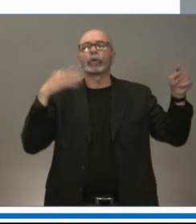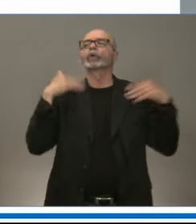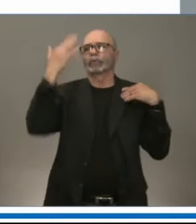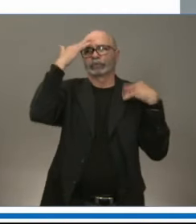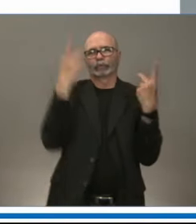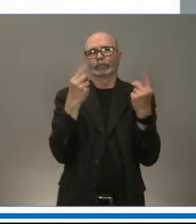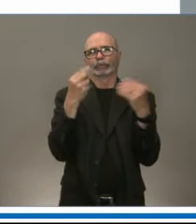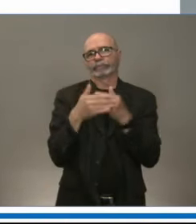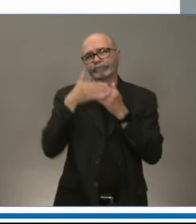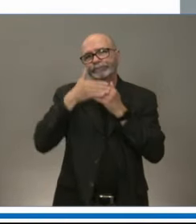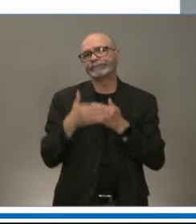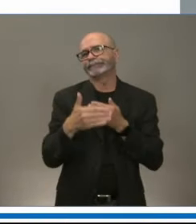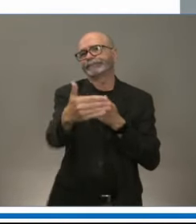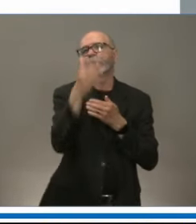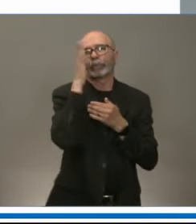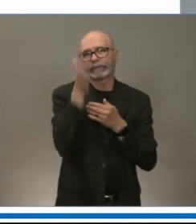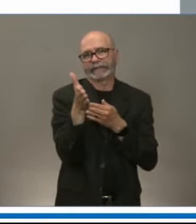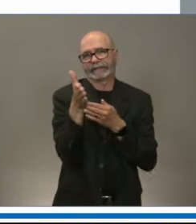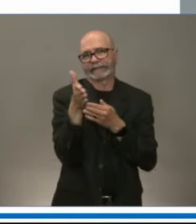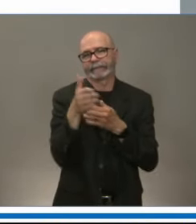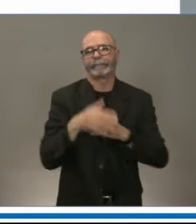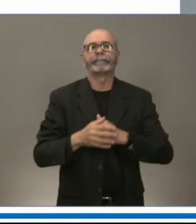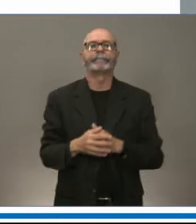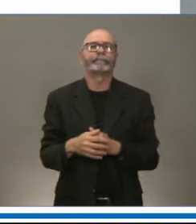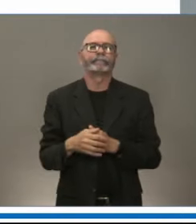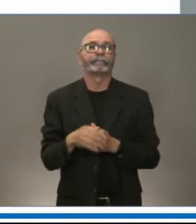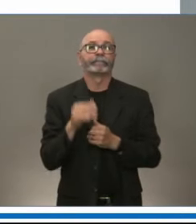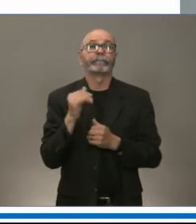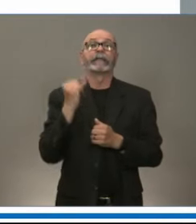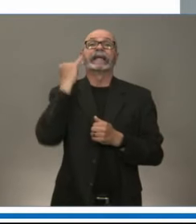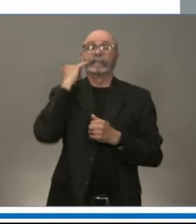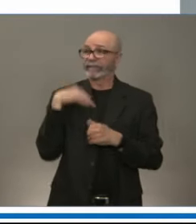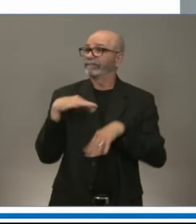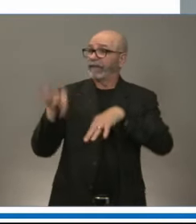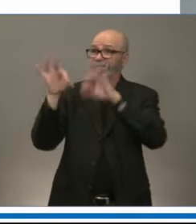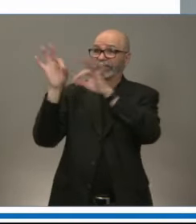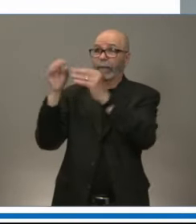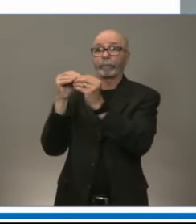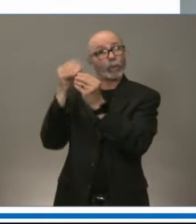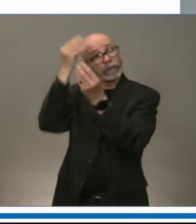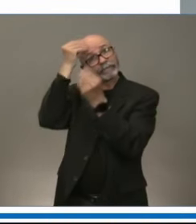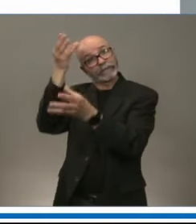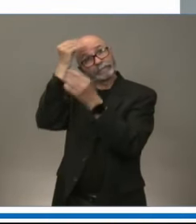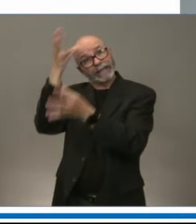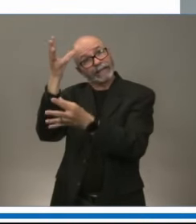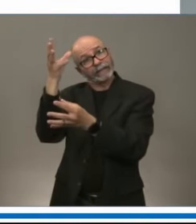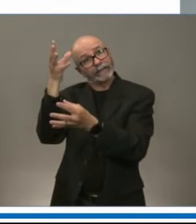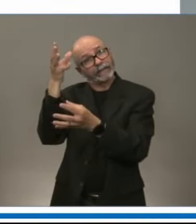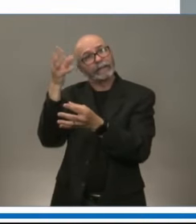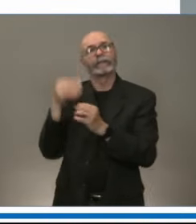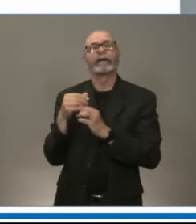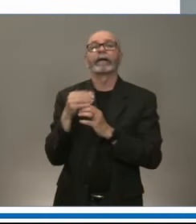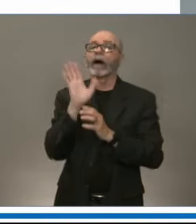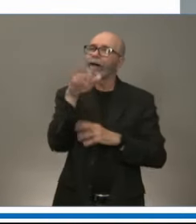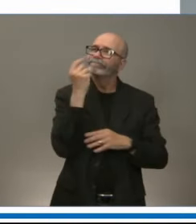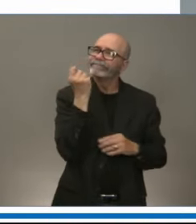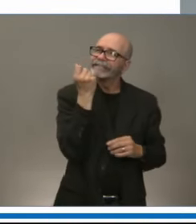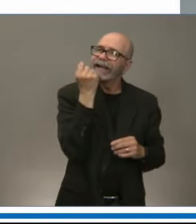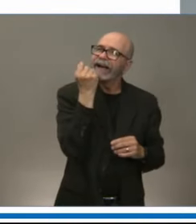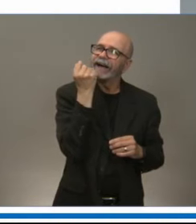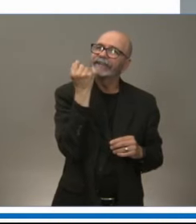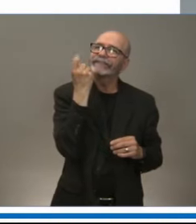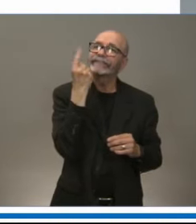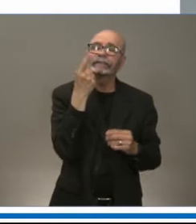that information is being looked at on knowing that it's important. We have global and national supply challenges